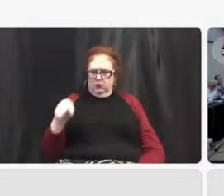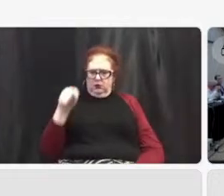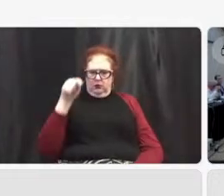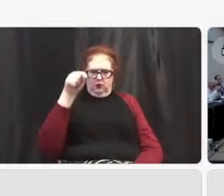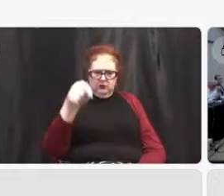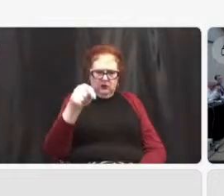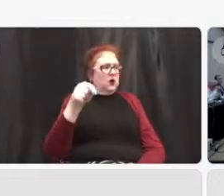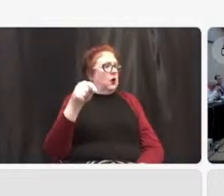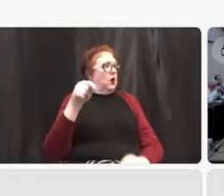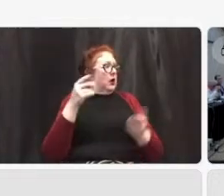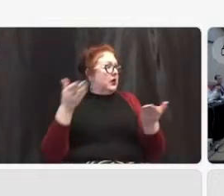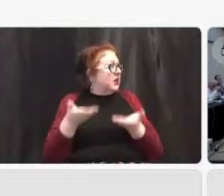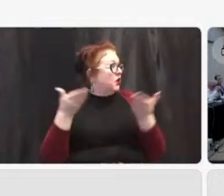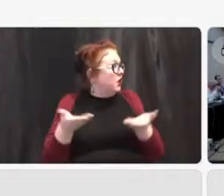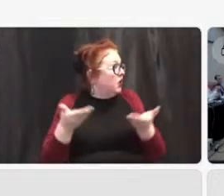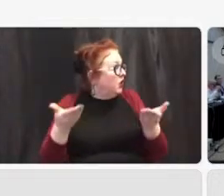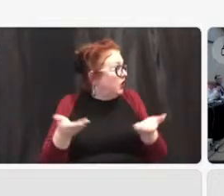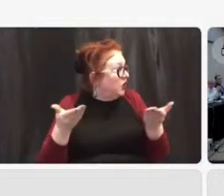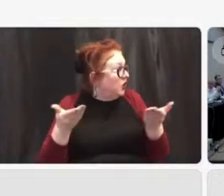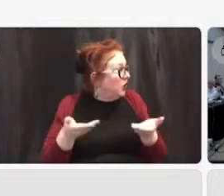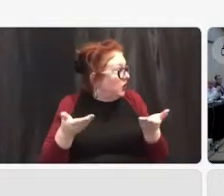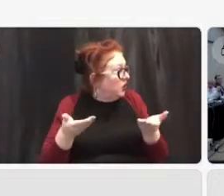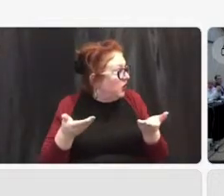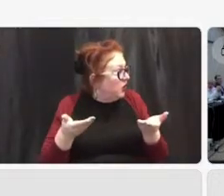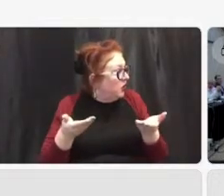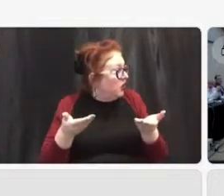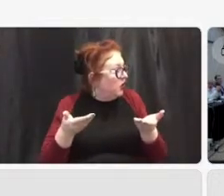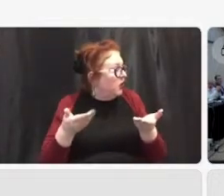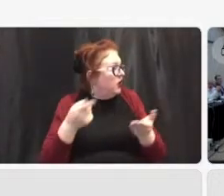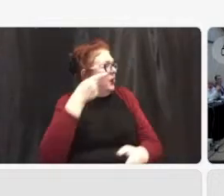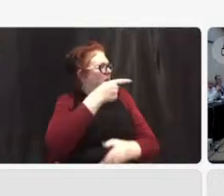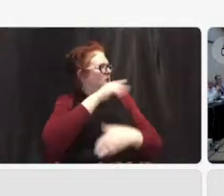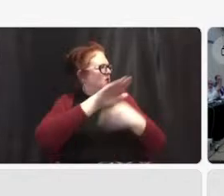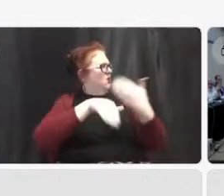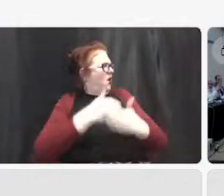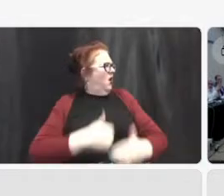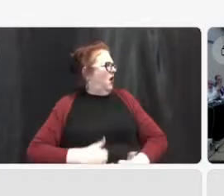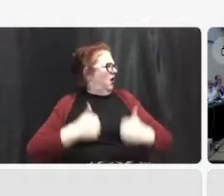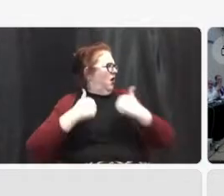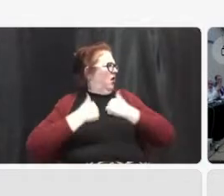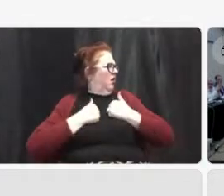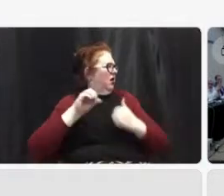them? Okay. But y'all are all out on Lookout though, correct?